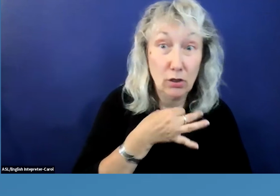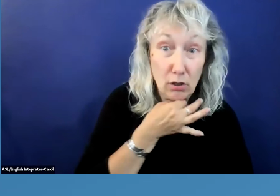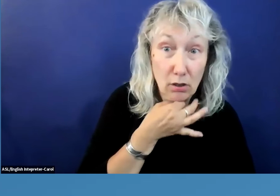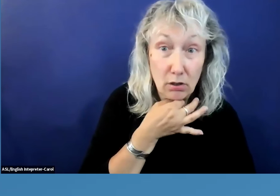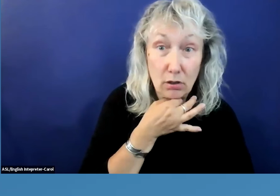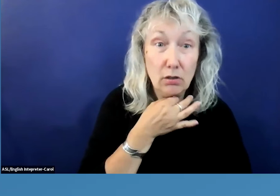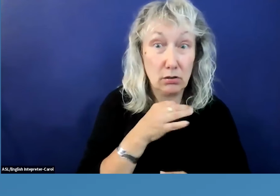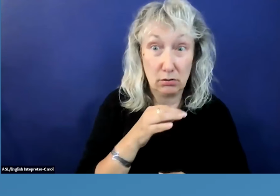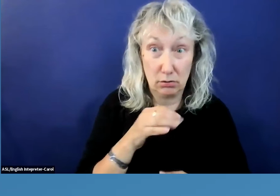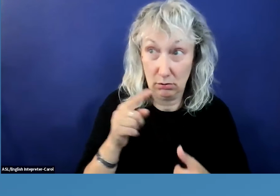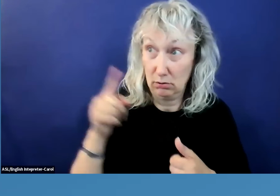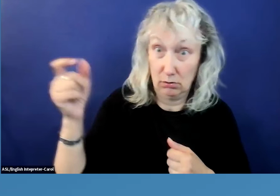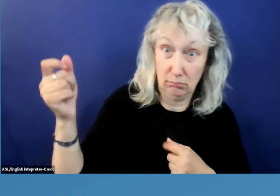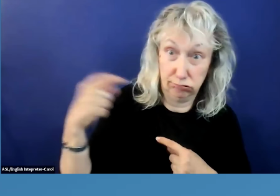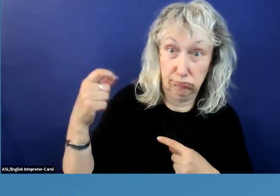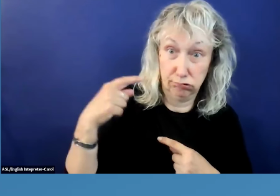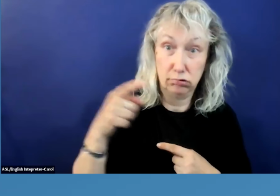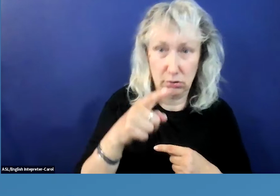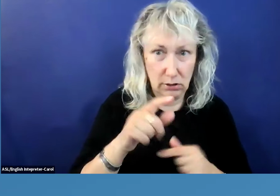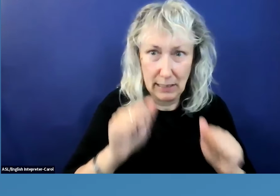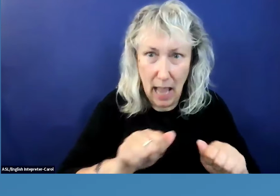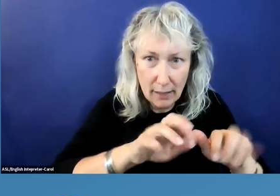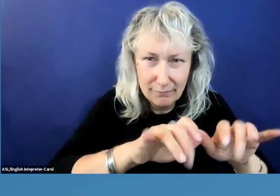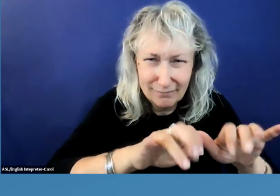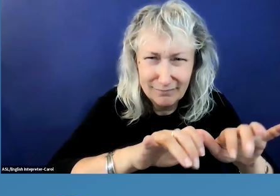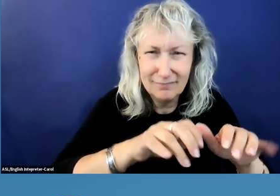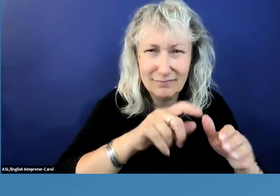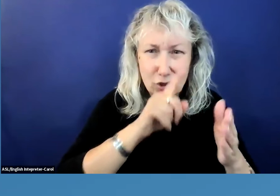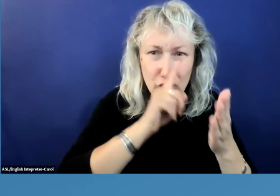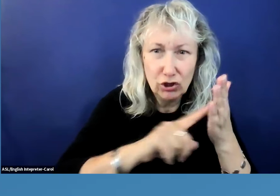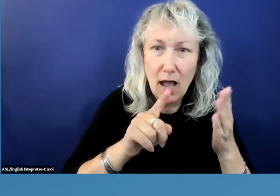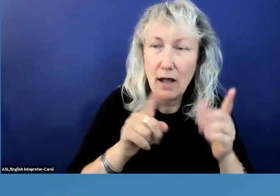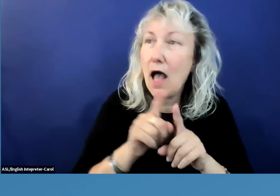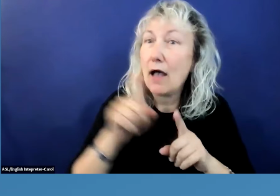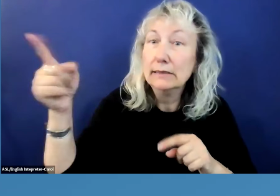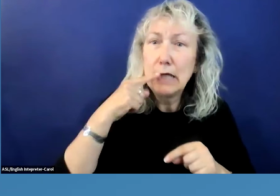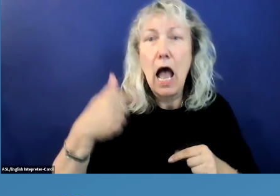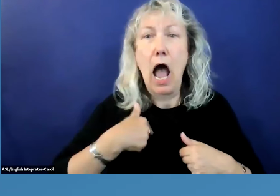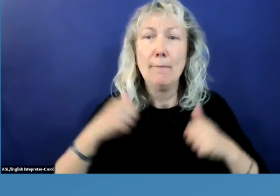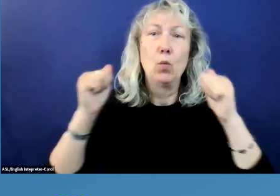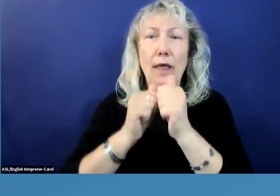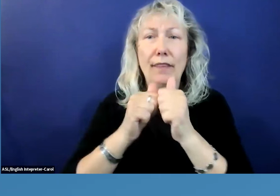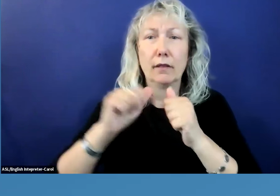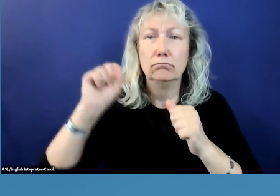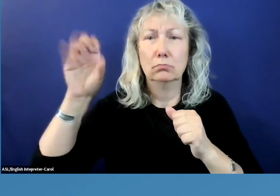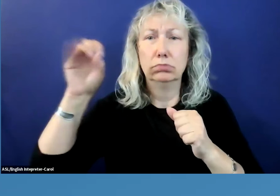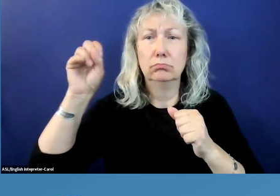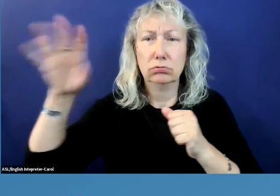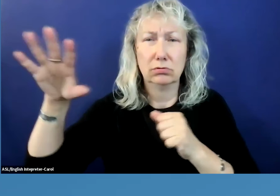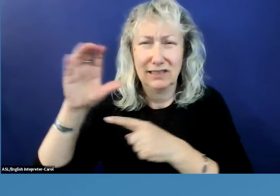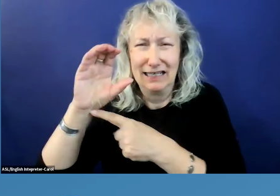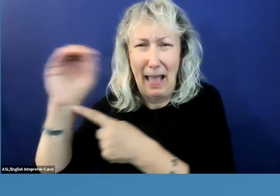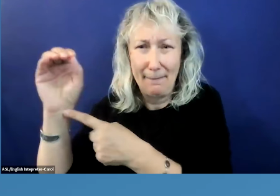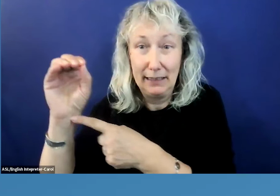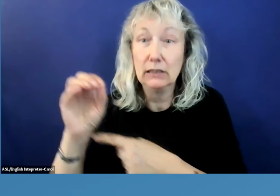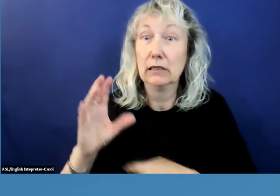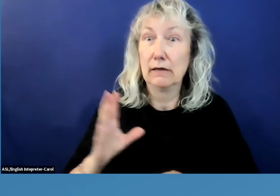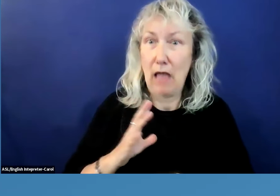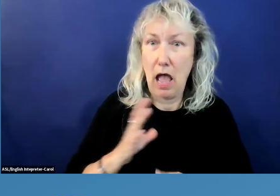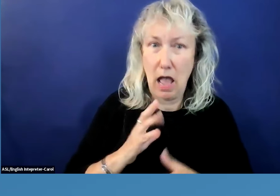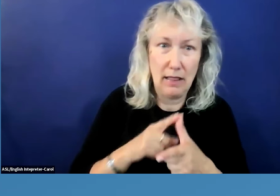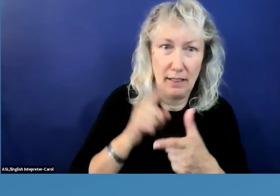any organization that a person might say they're with by using their public contact